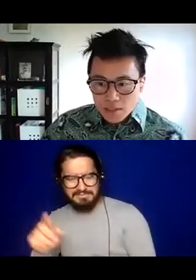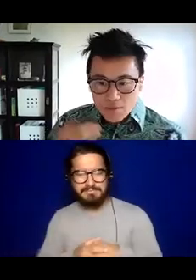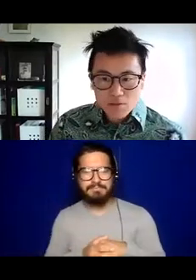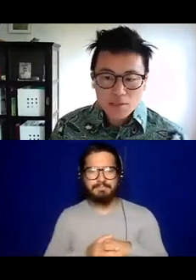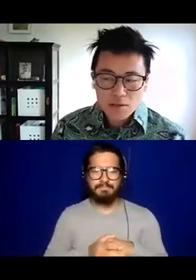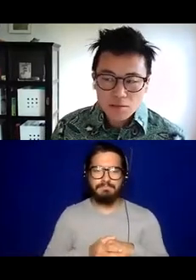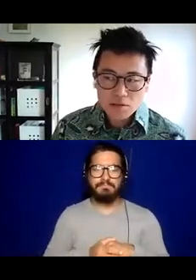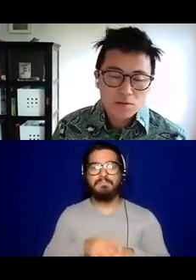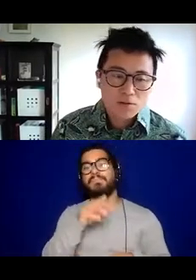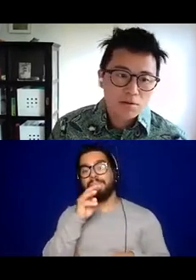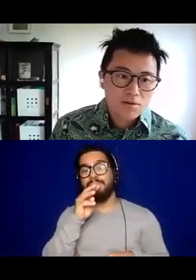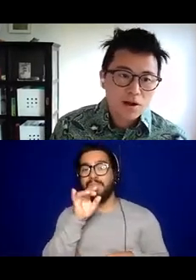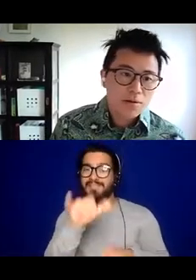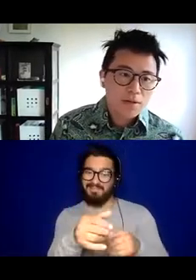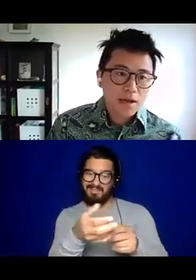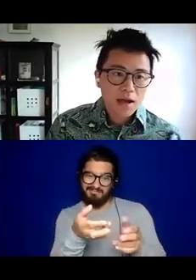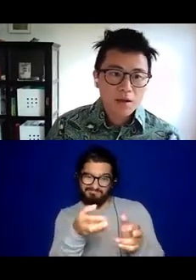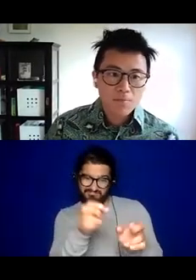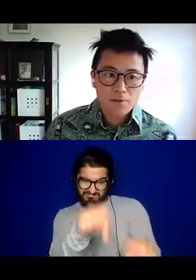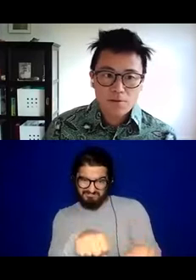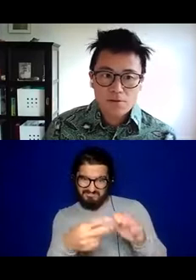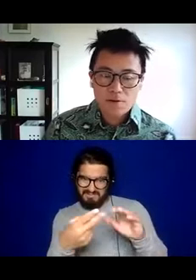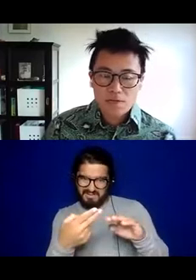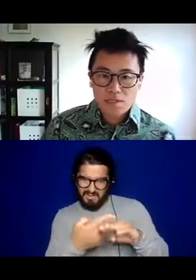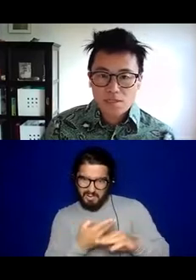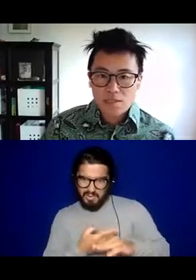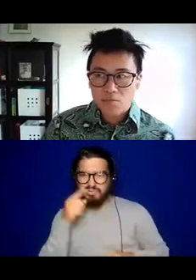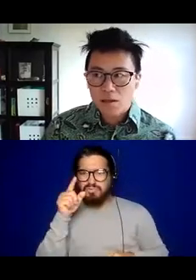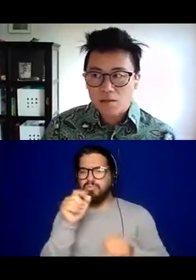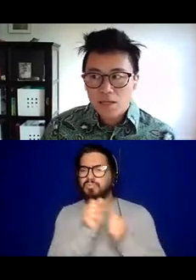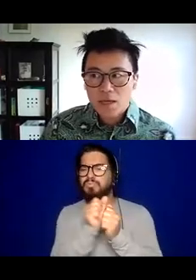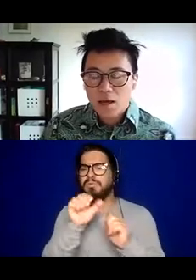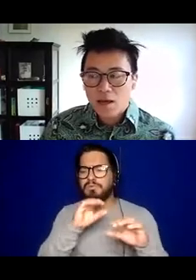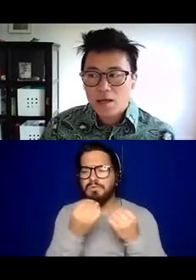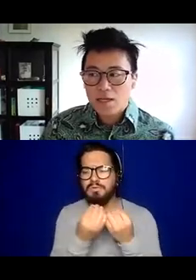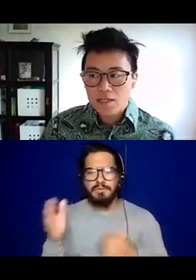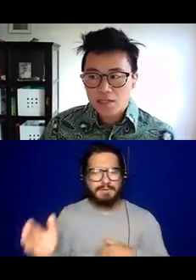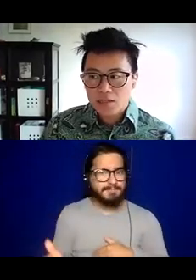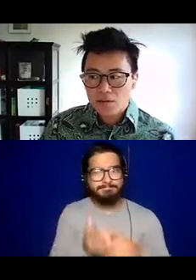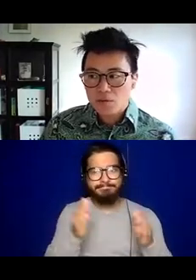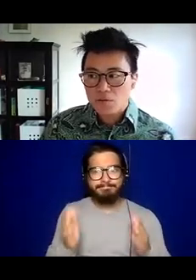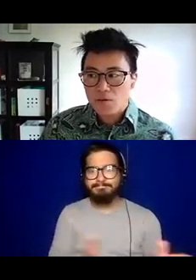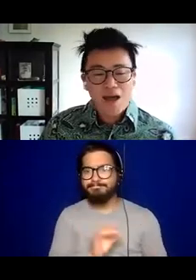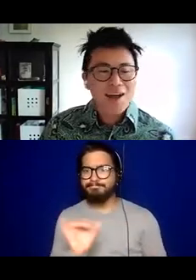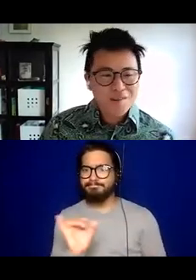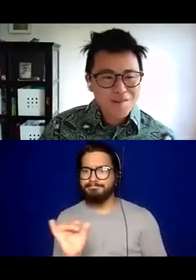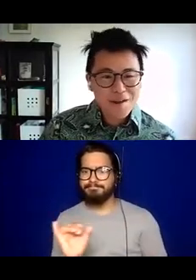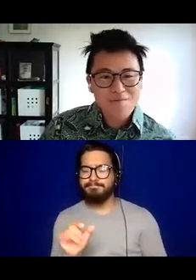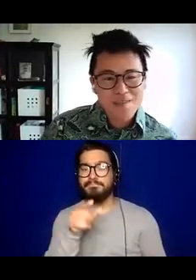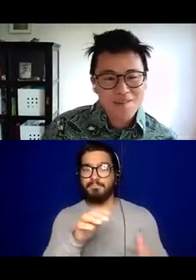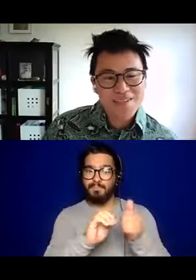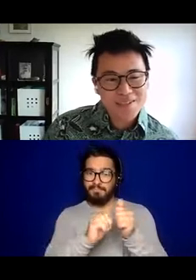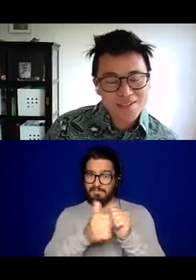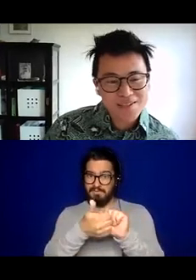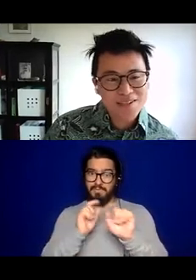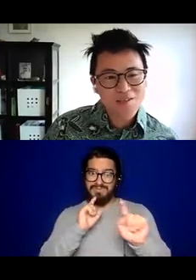So that's a resource that you can use sort of ongoing with your organizations as well. In addition to how do we respond